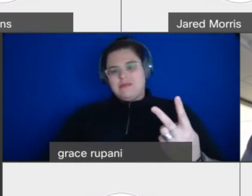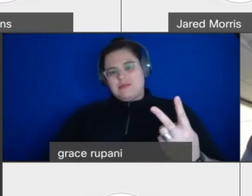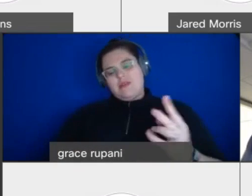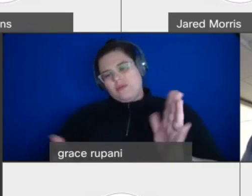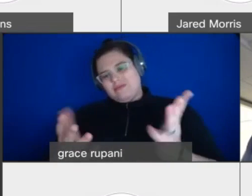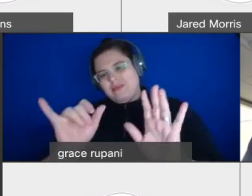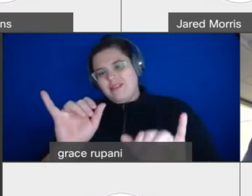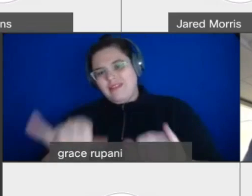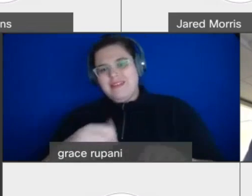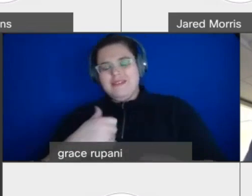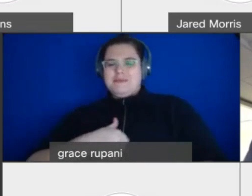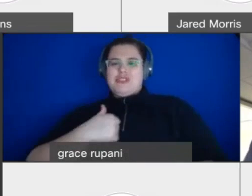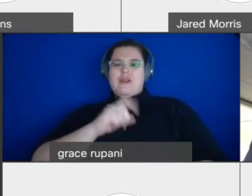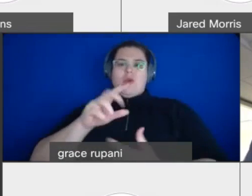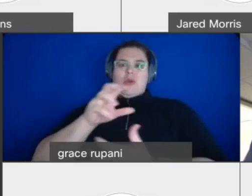there is any.